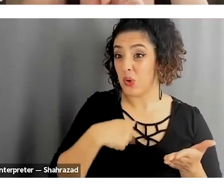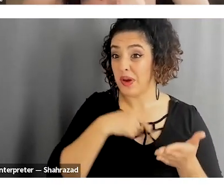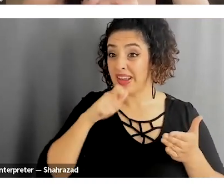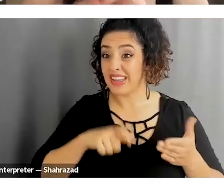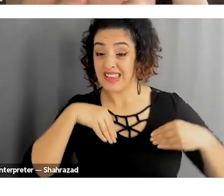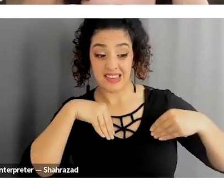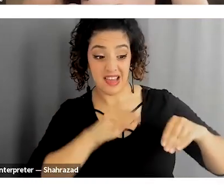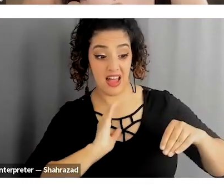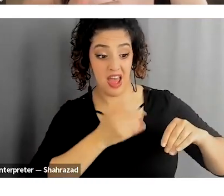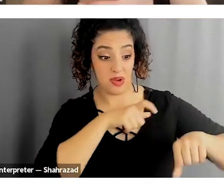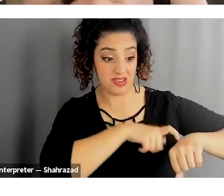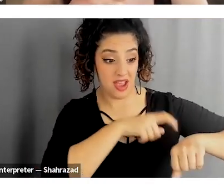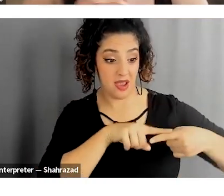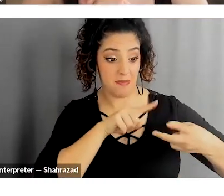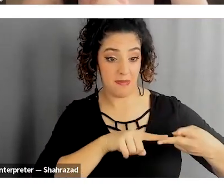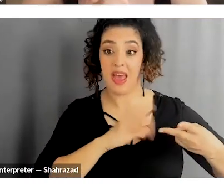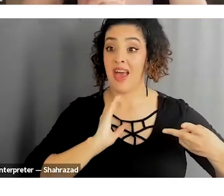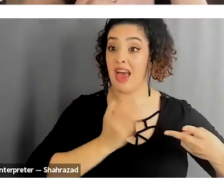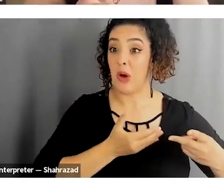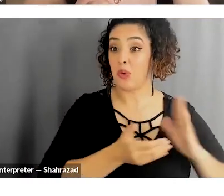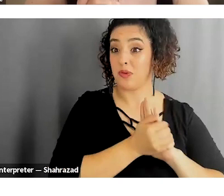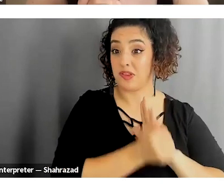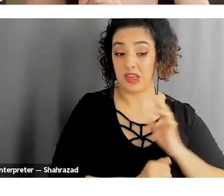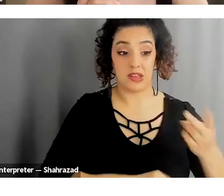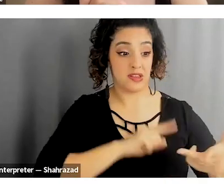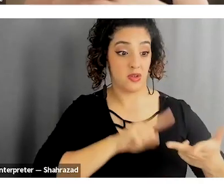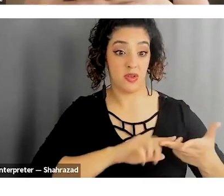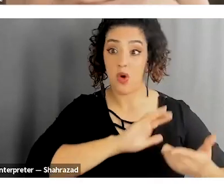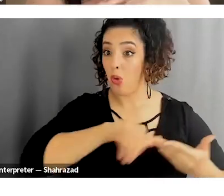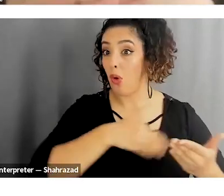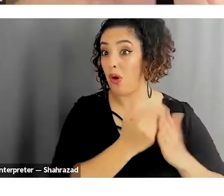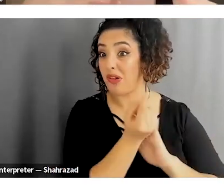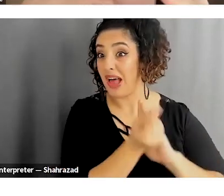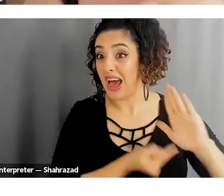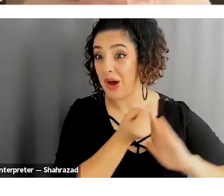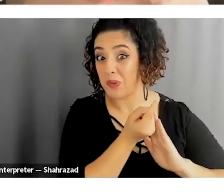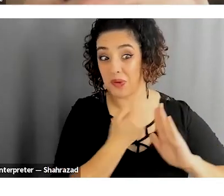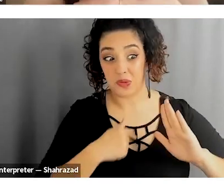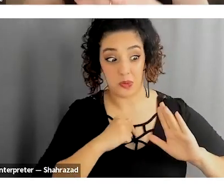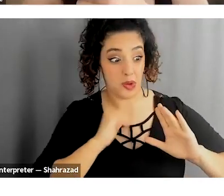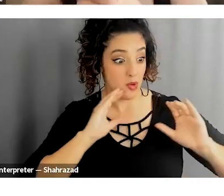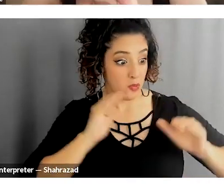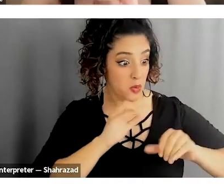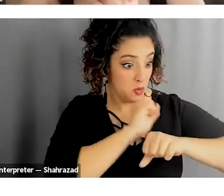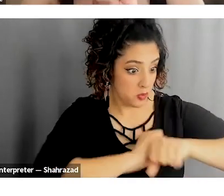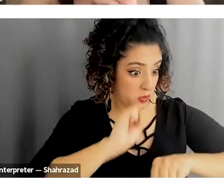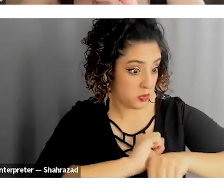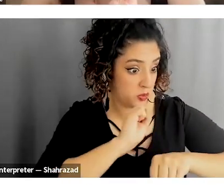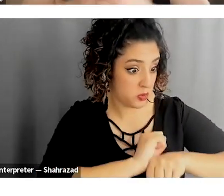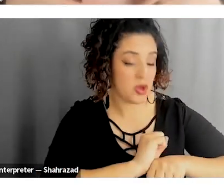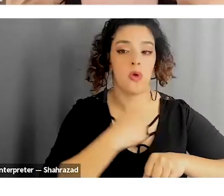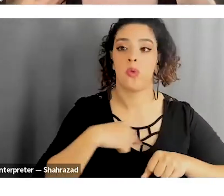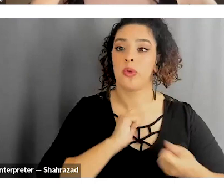your hours of your days are put towards, exchanging that time for money, which